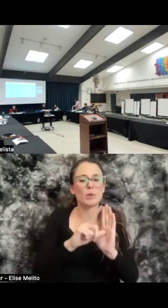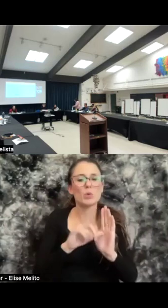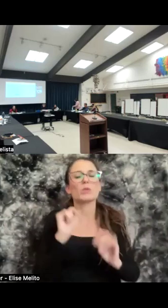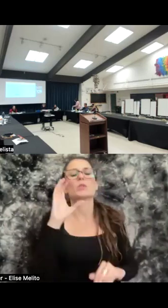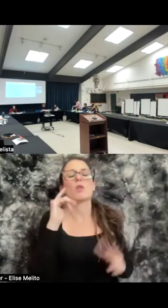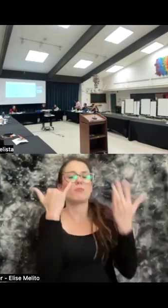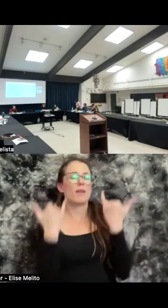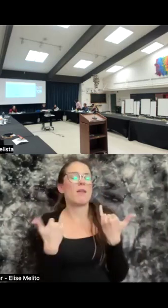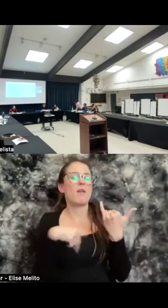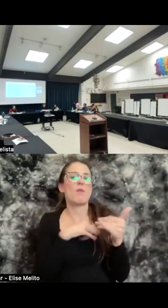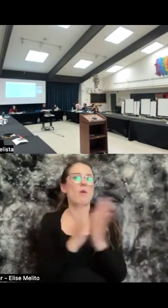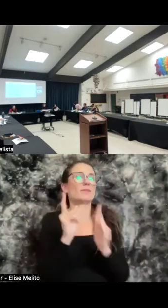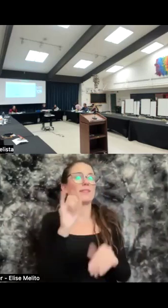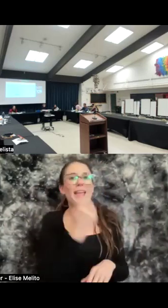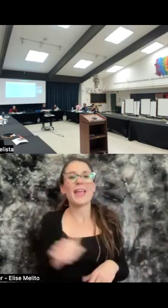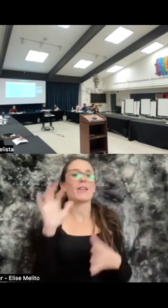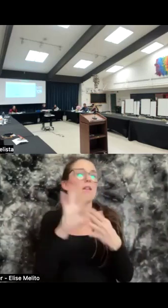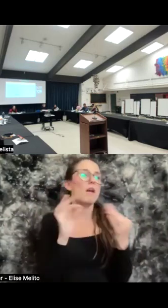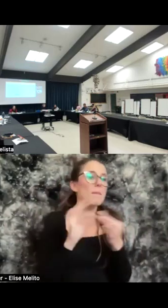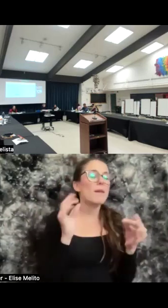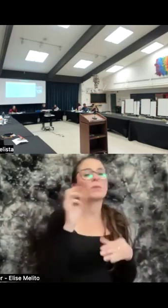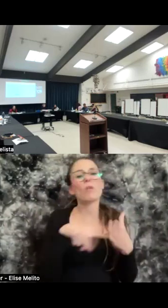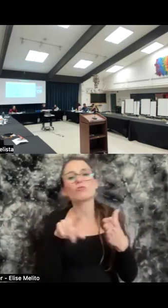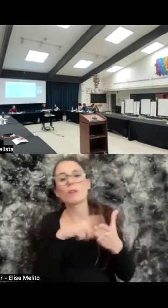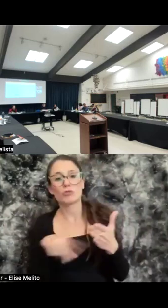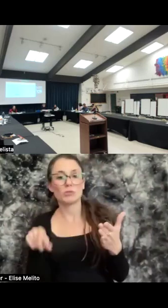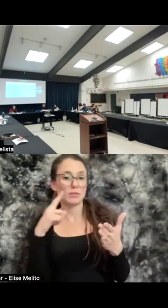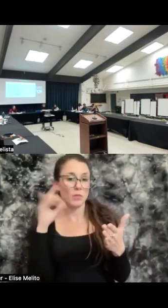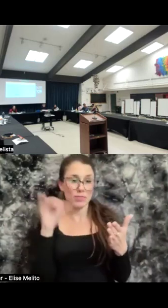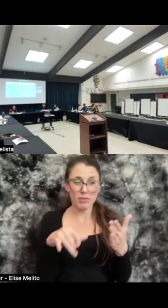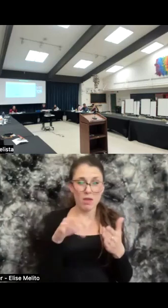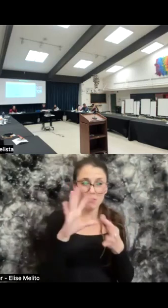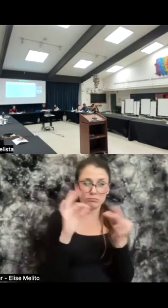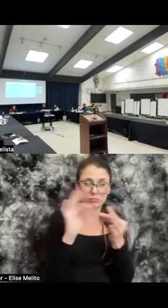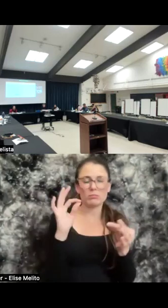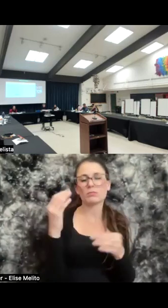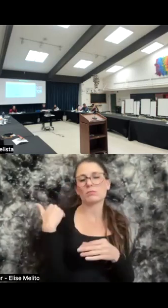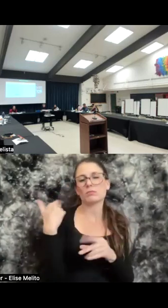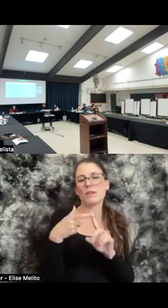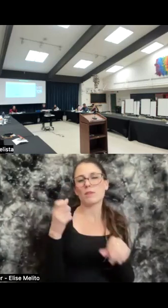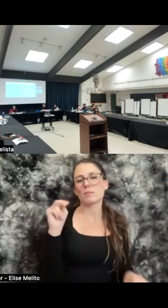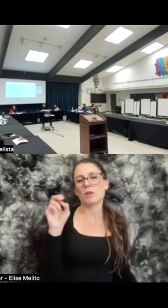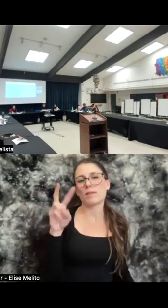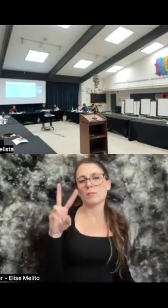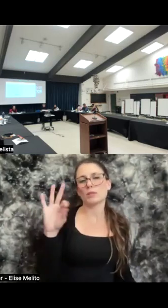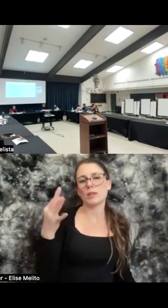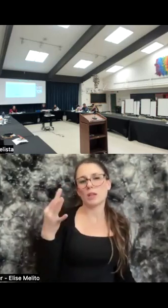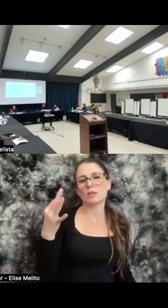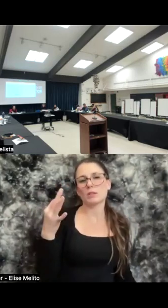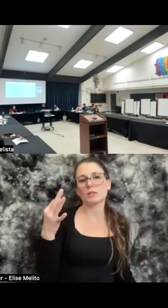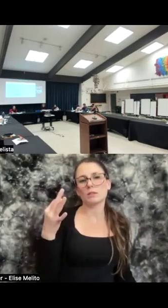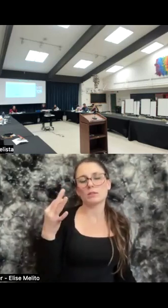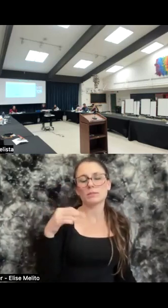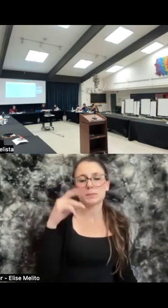this point if there are any comments or corrections to the November 9th SSC minute.